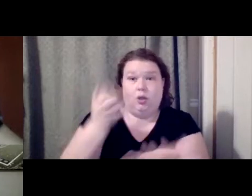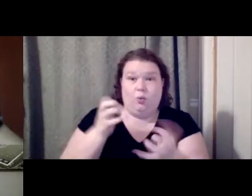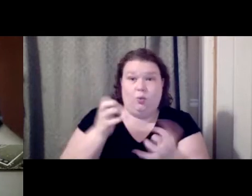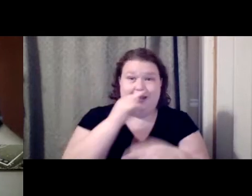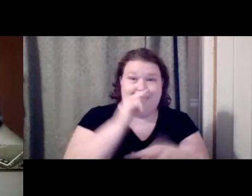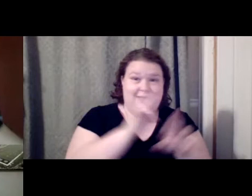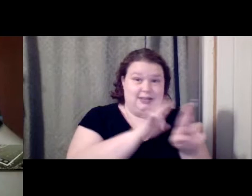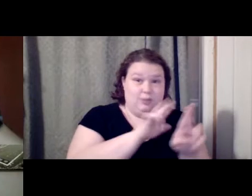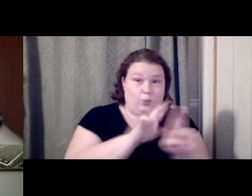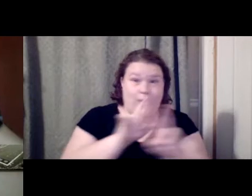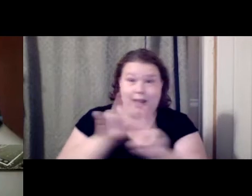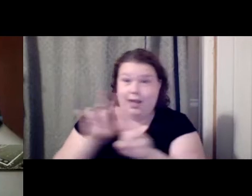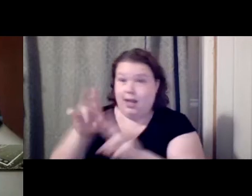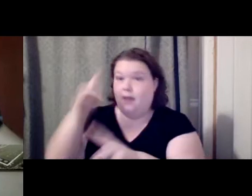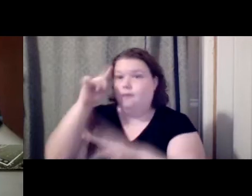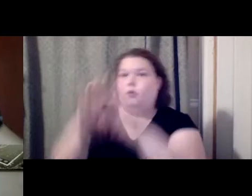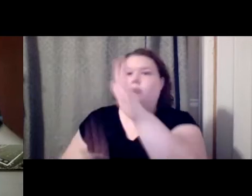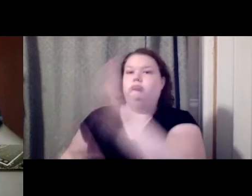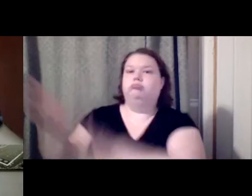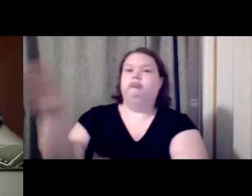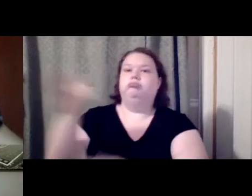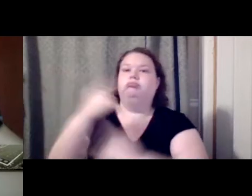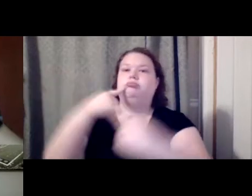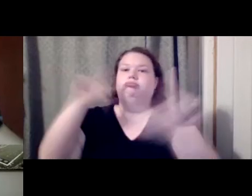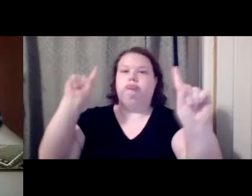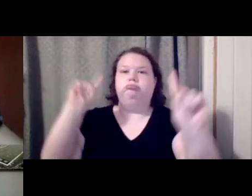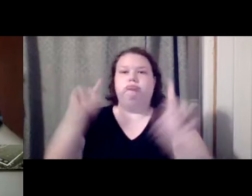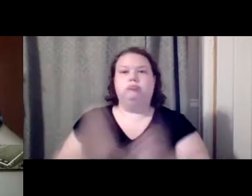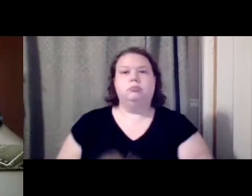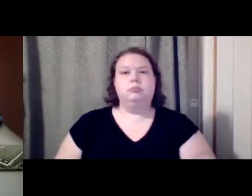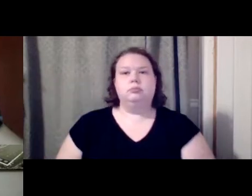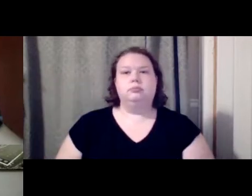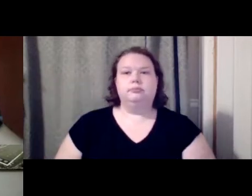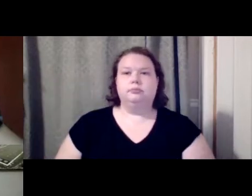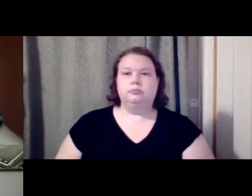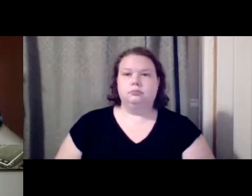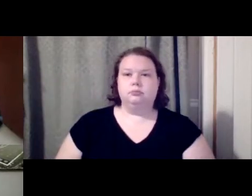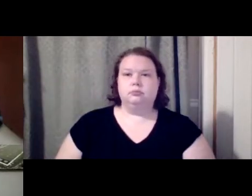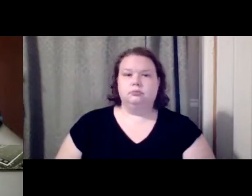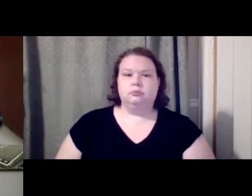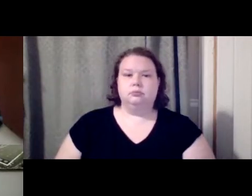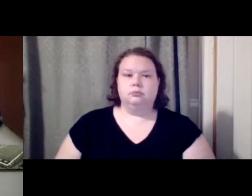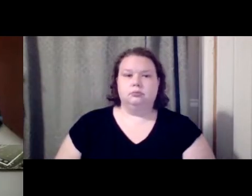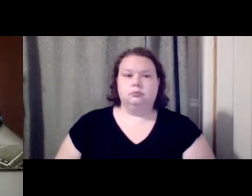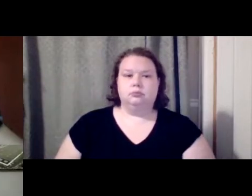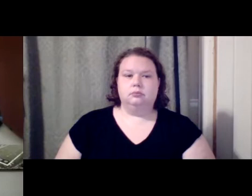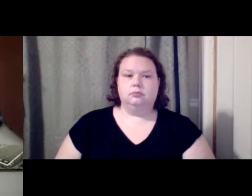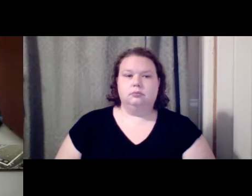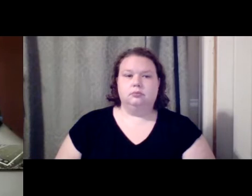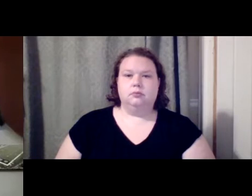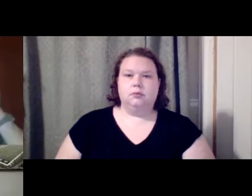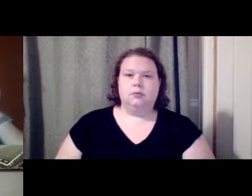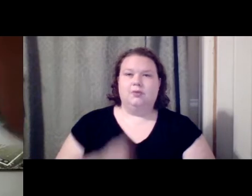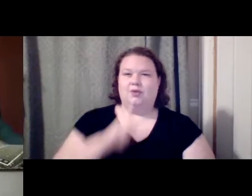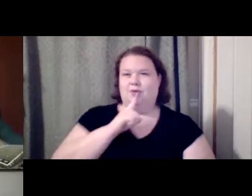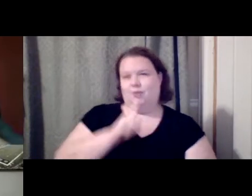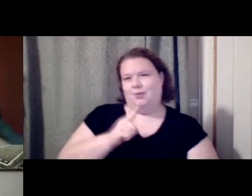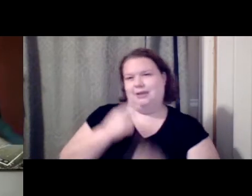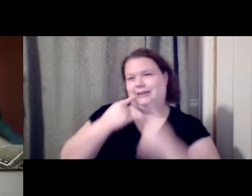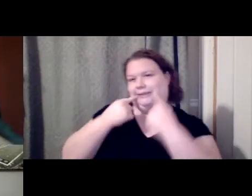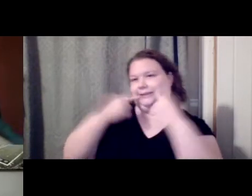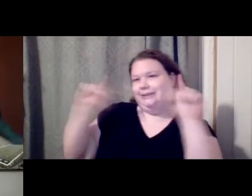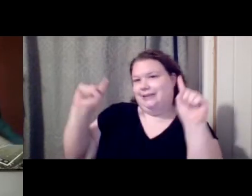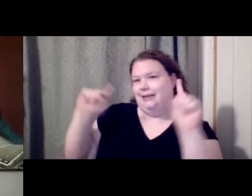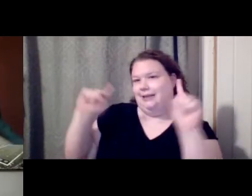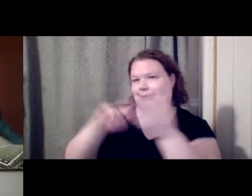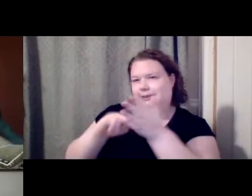of success. And so sometimes, I guess, at some degree, it is how we determine and define success. It's certainly